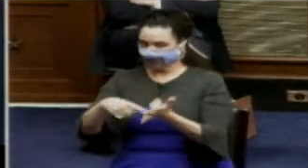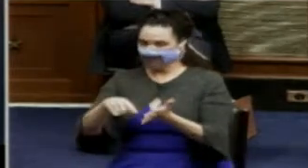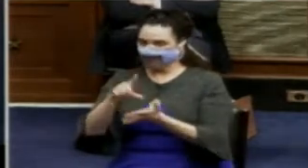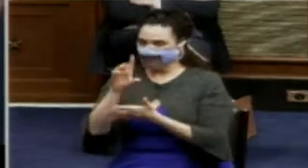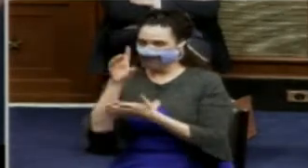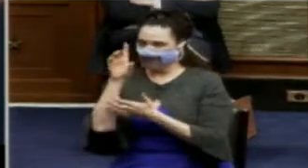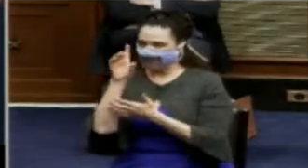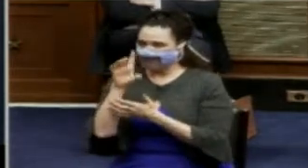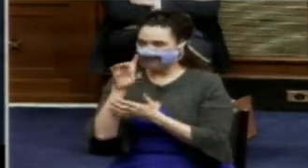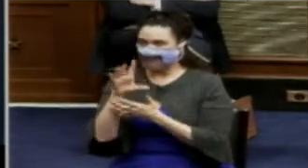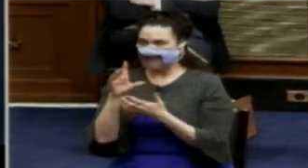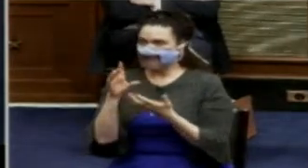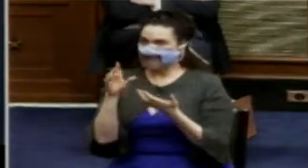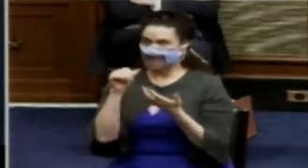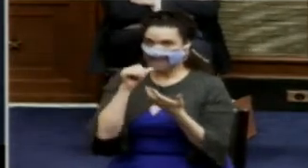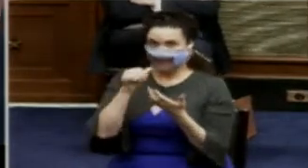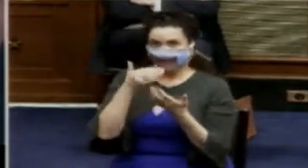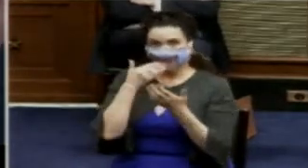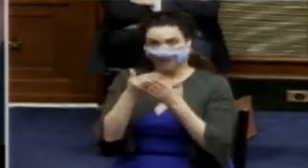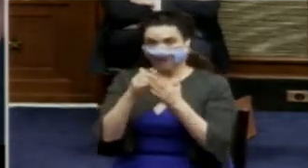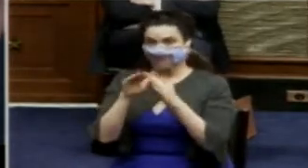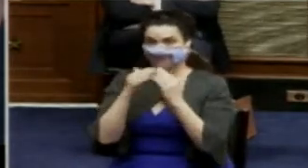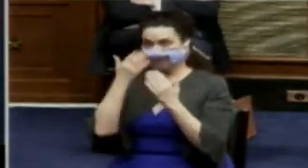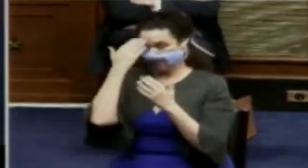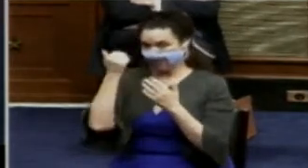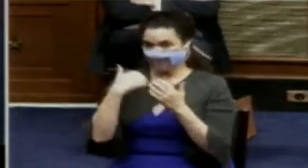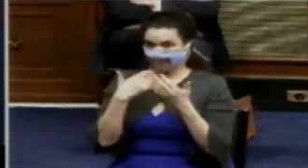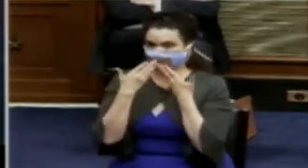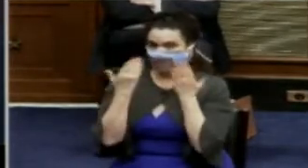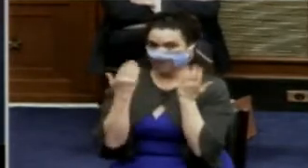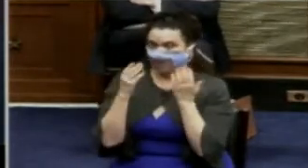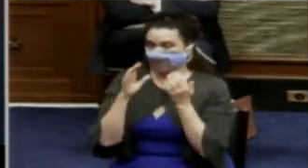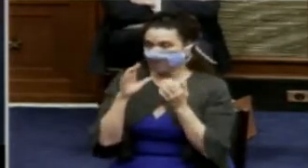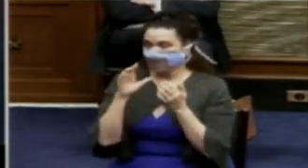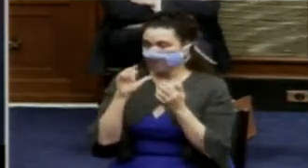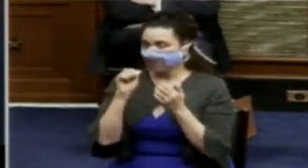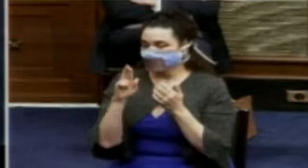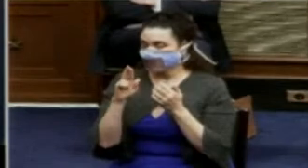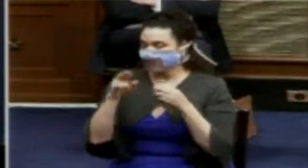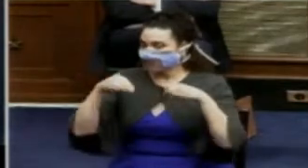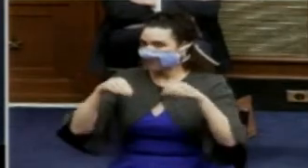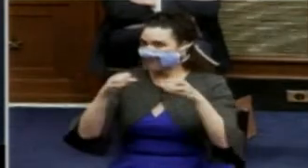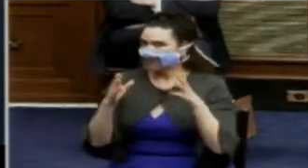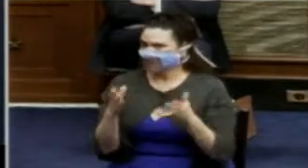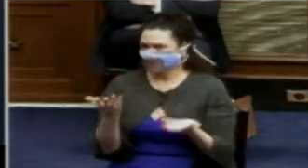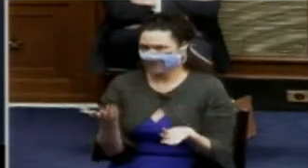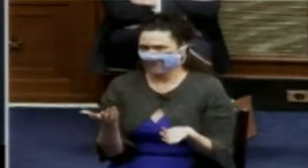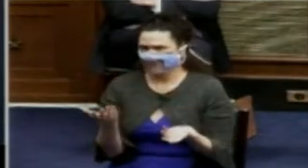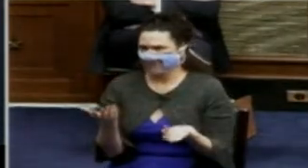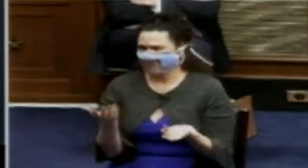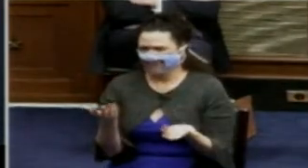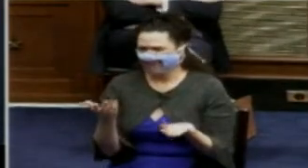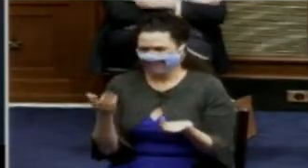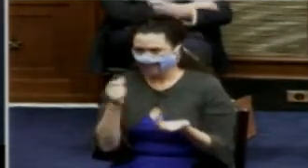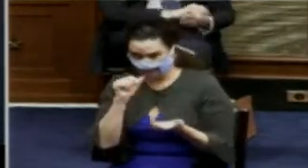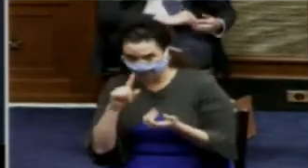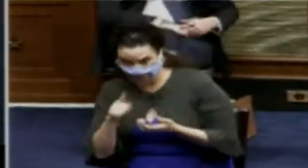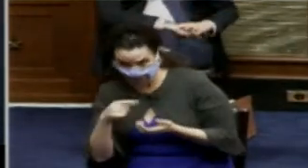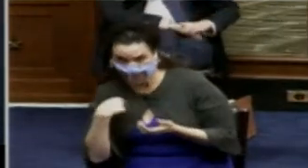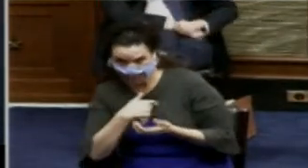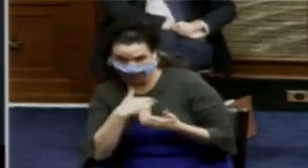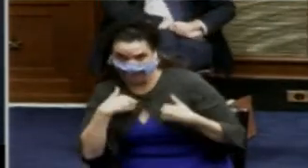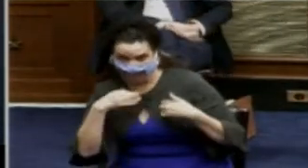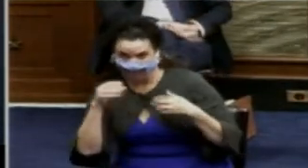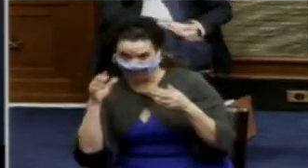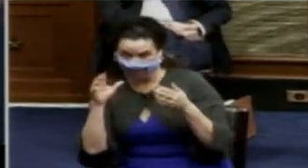have car dealerships. Not true, by the way, it does. And it doesn't have a landfill. So now we're going to have a new test for statehood. Do you have a